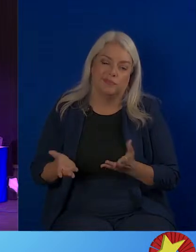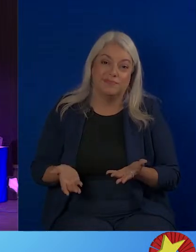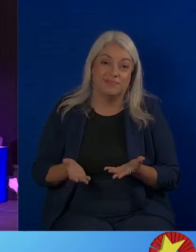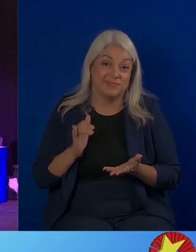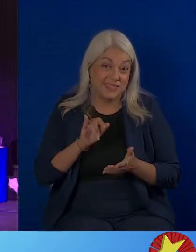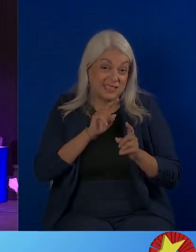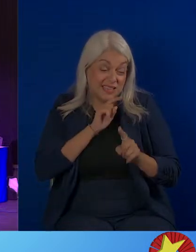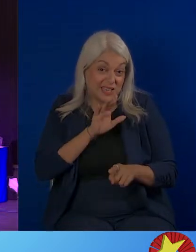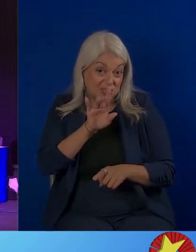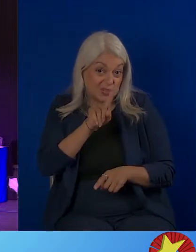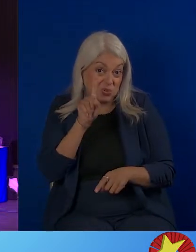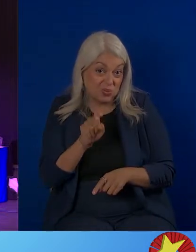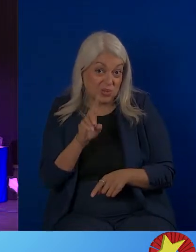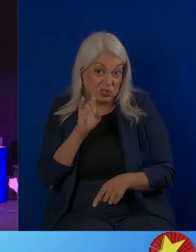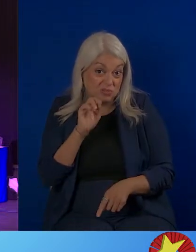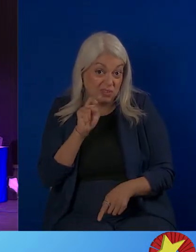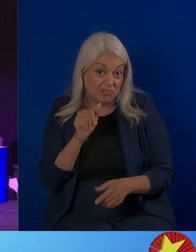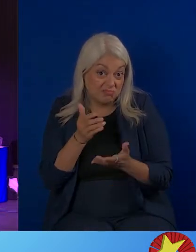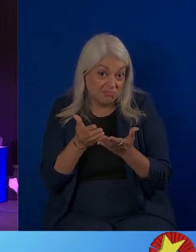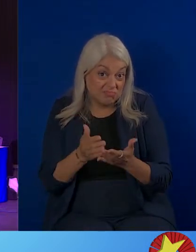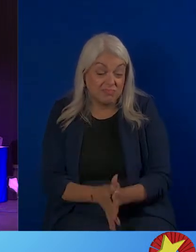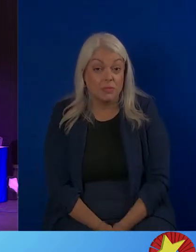answer your question, Diana?